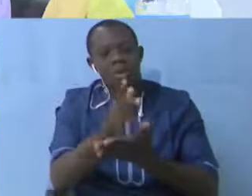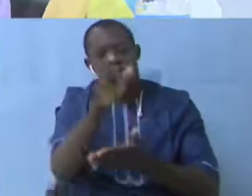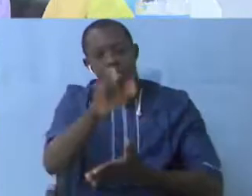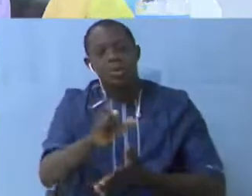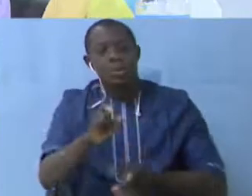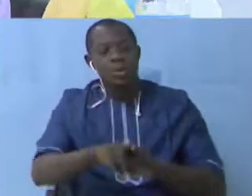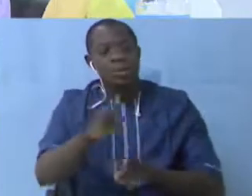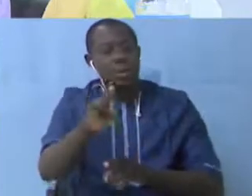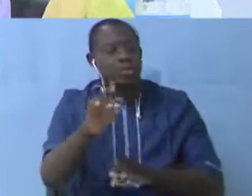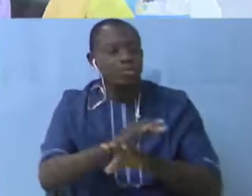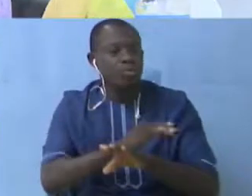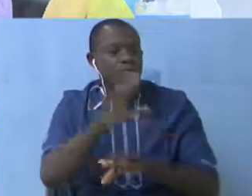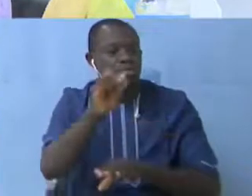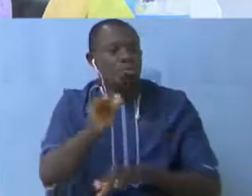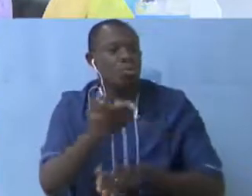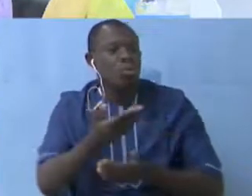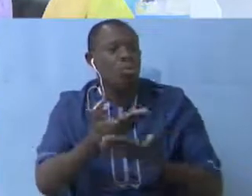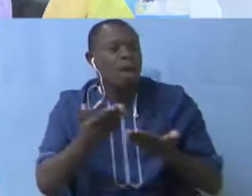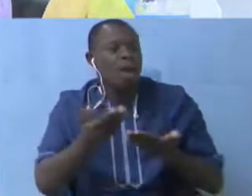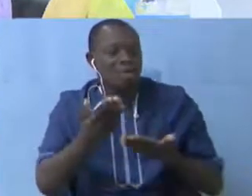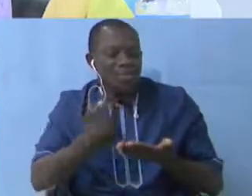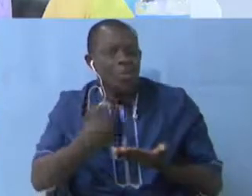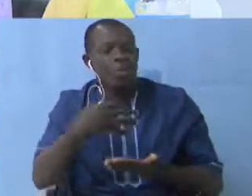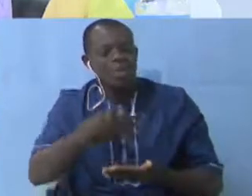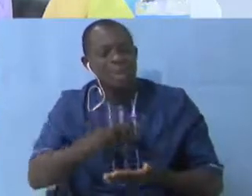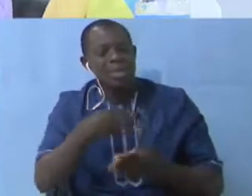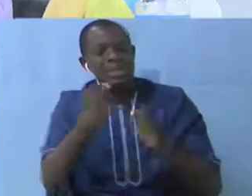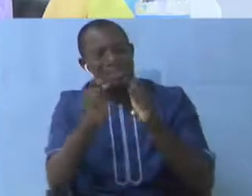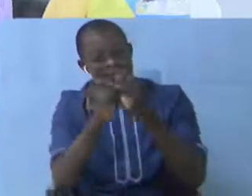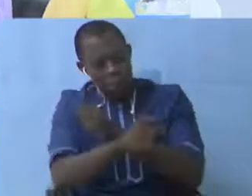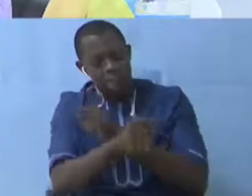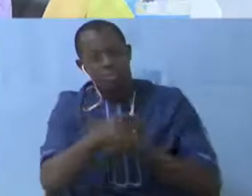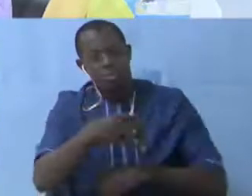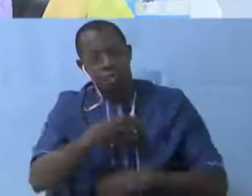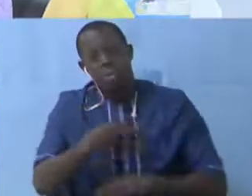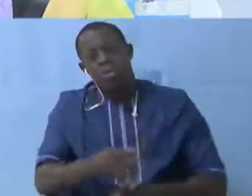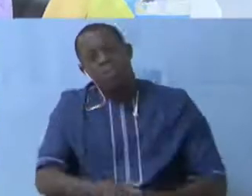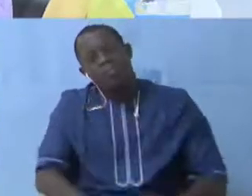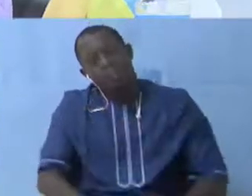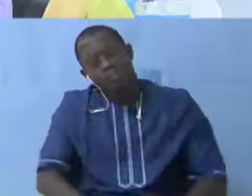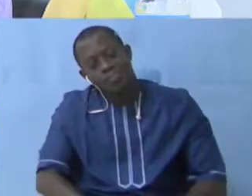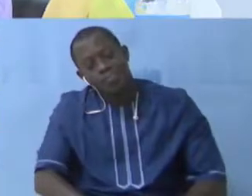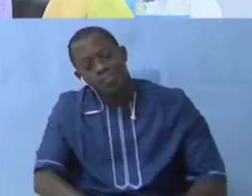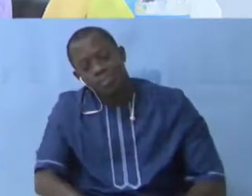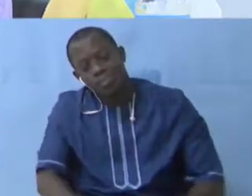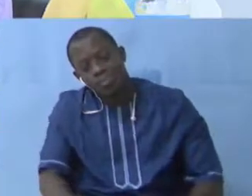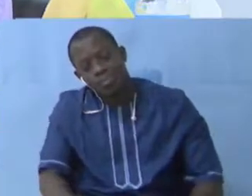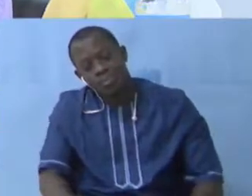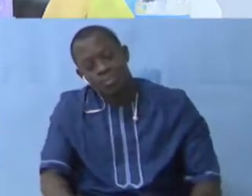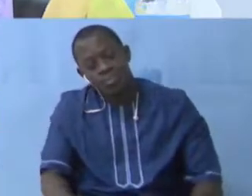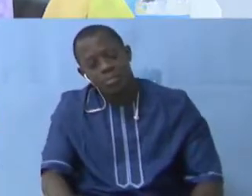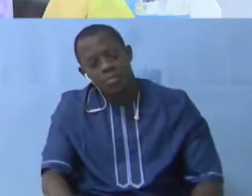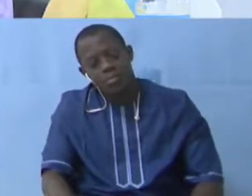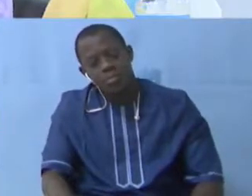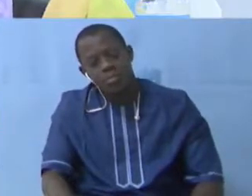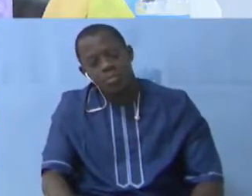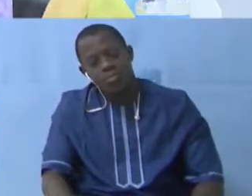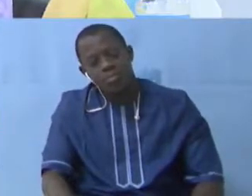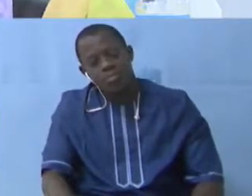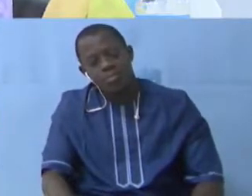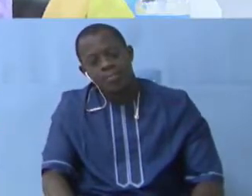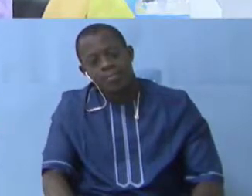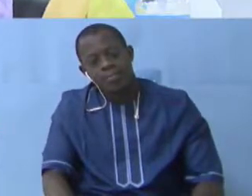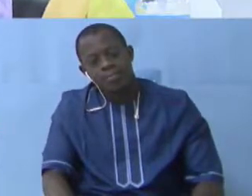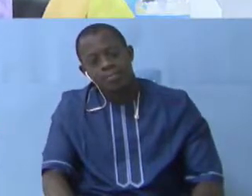people were looking for change? seede bi ndax mën naa wax ne loolu dafa antu nit li ko waral mooy nit ñi jamono jooju soppeeku lañ soxla